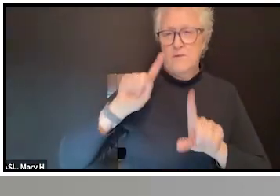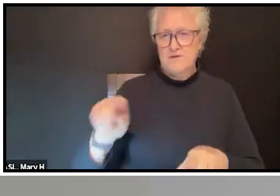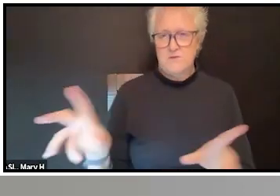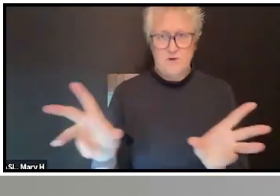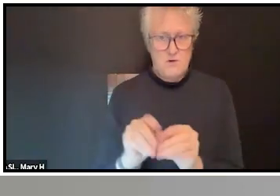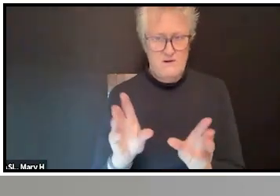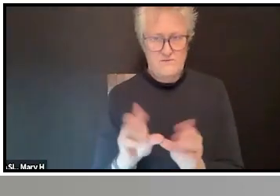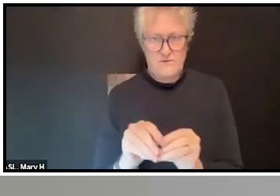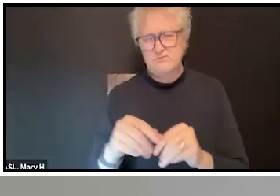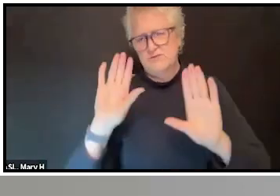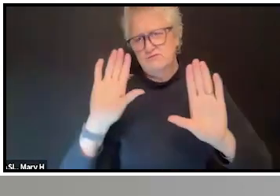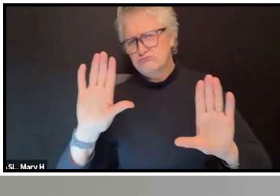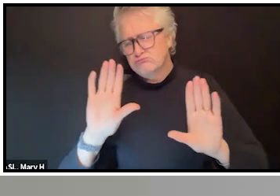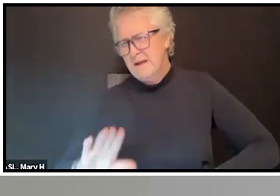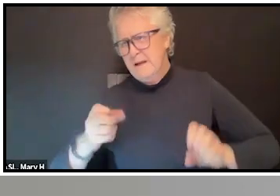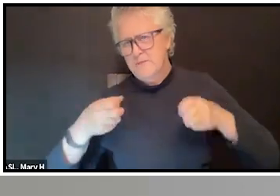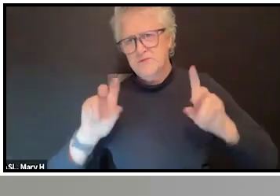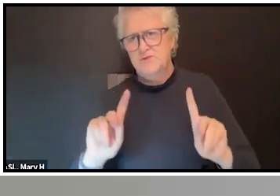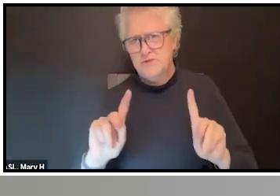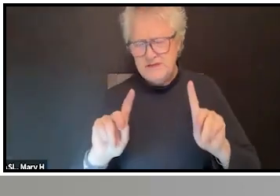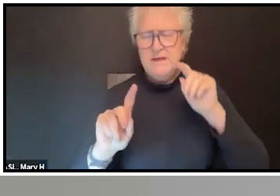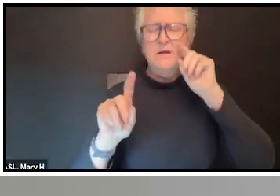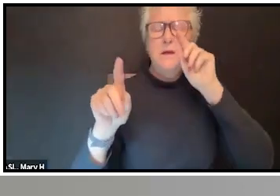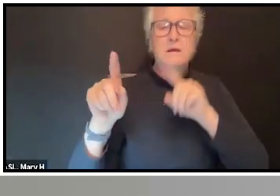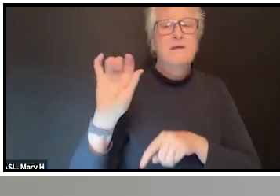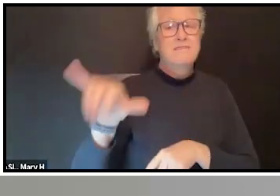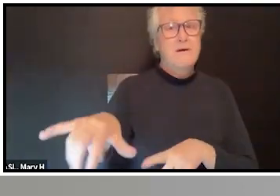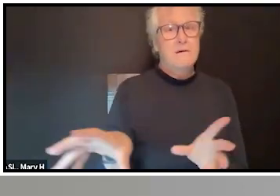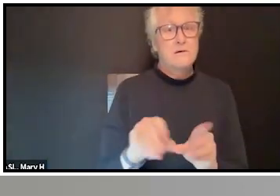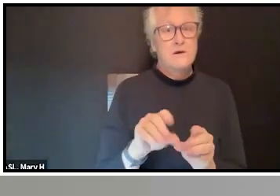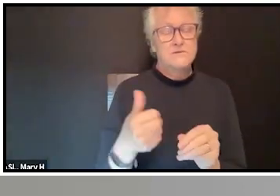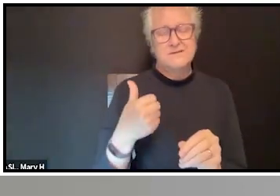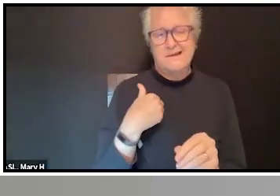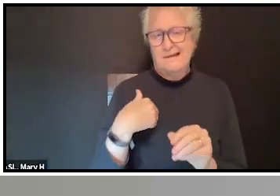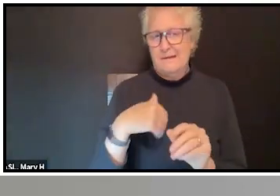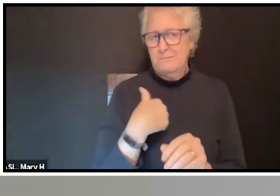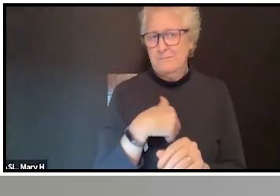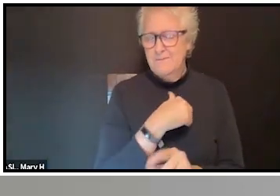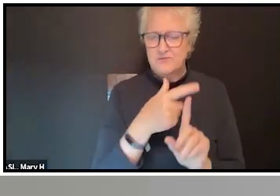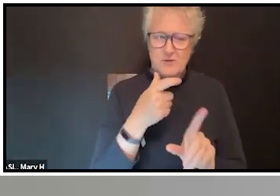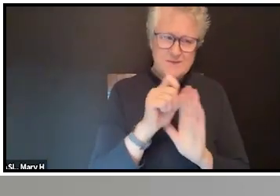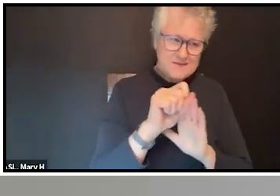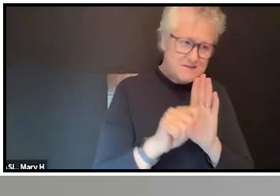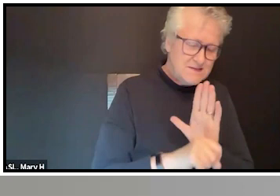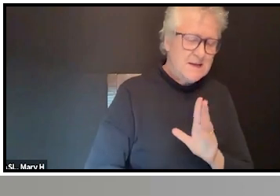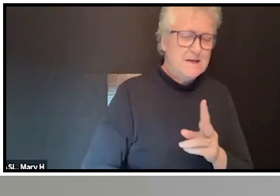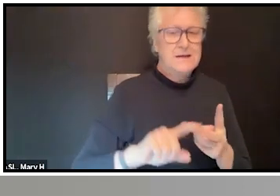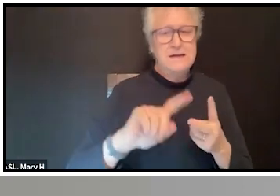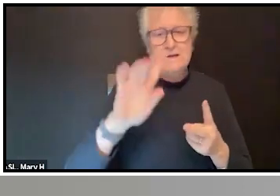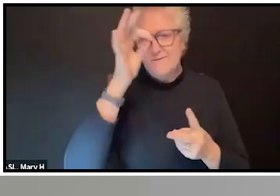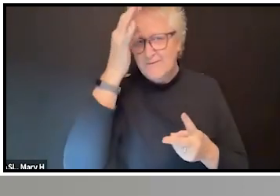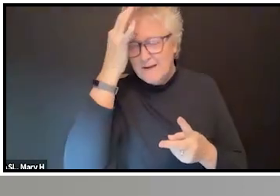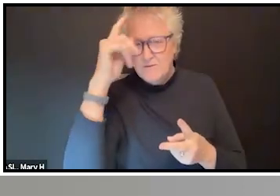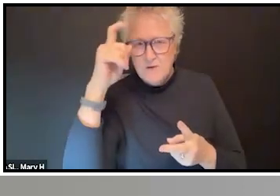great opportunity. There were members from the state governments, federal governments, individuals who